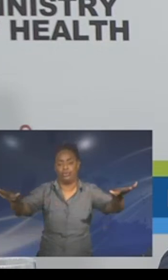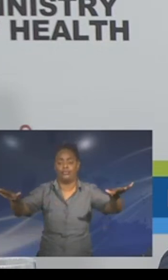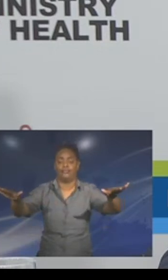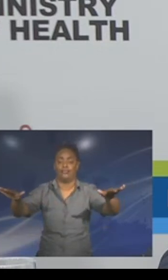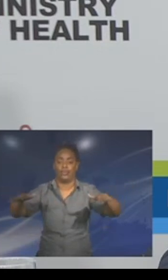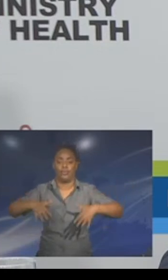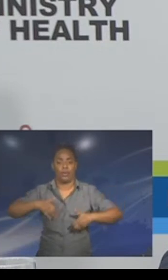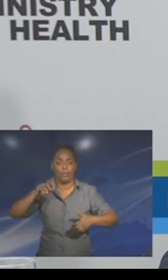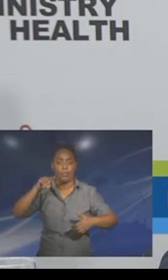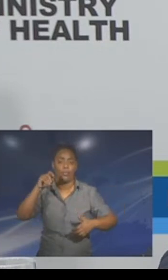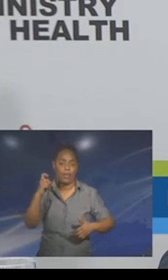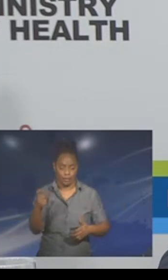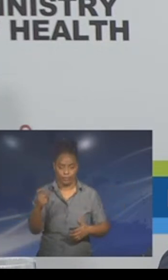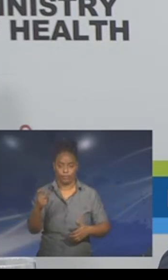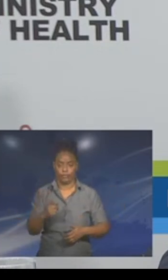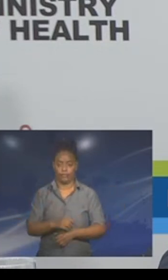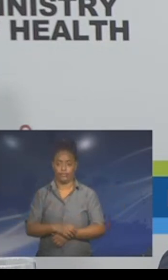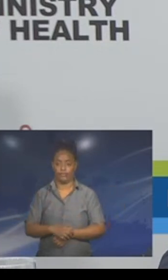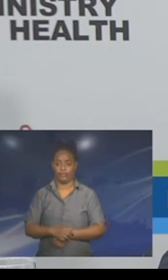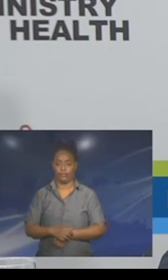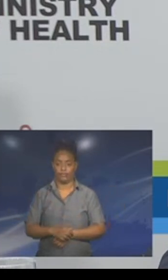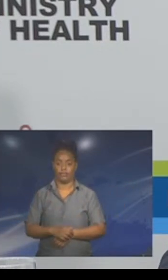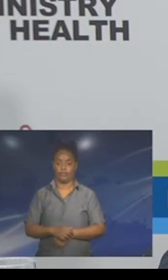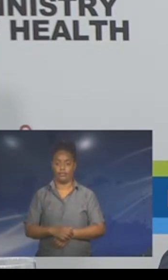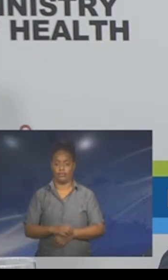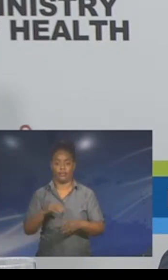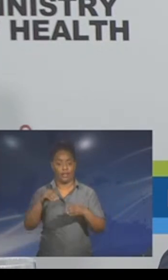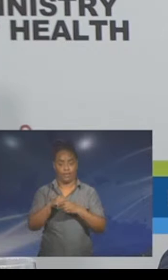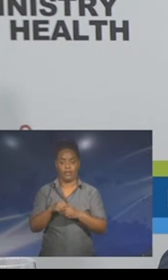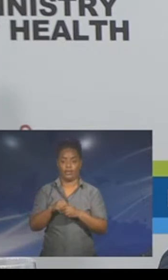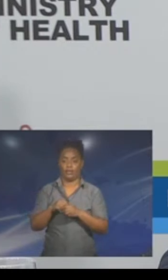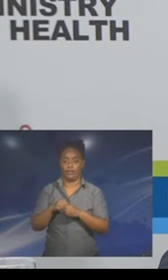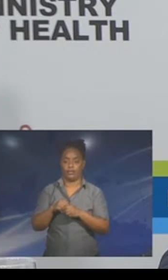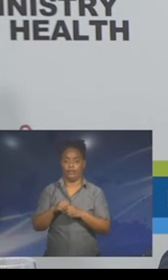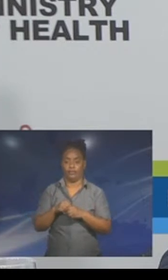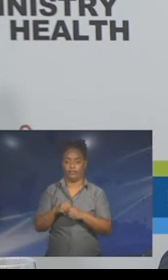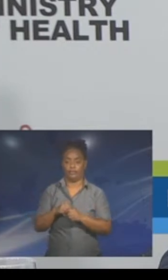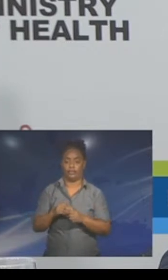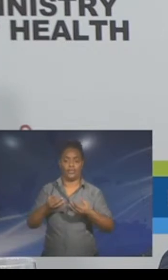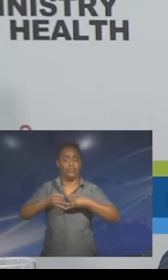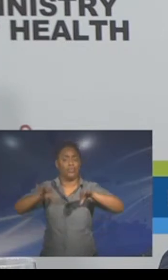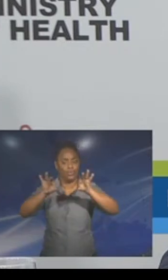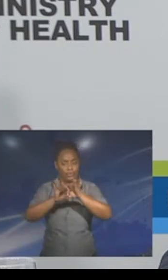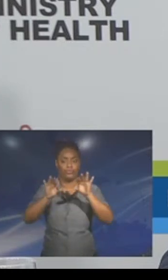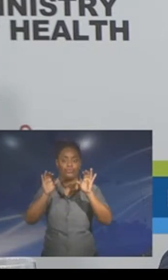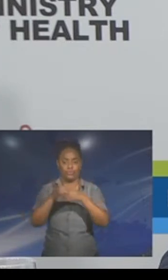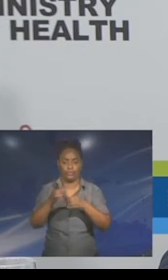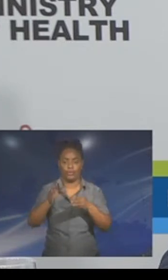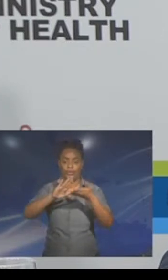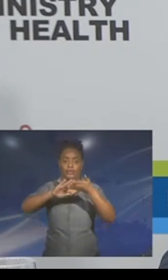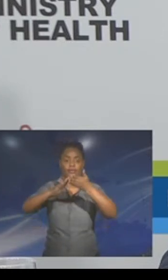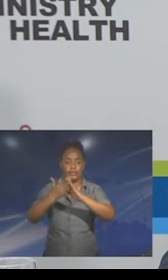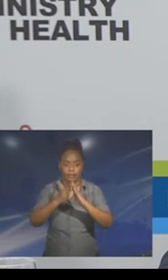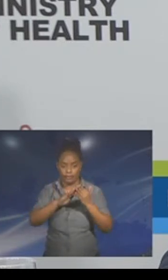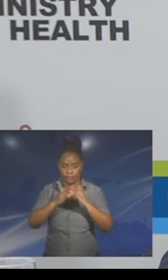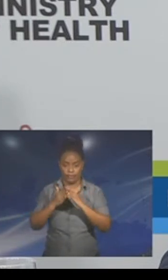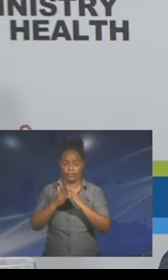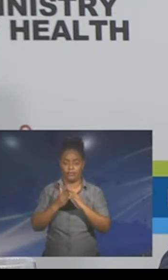virus, including in key population groups and communities at high risk of